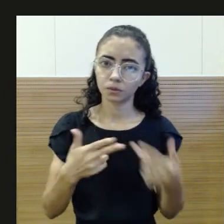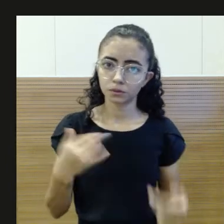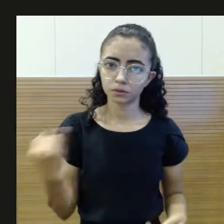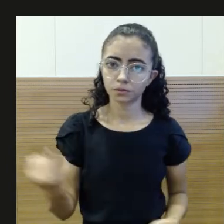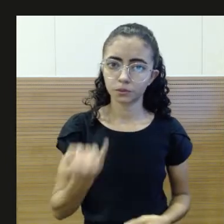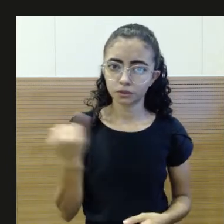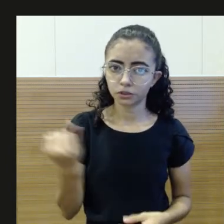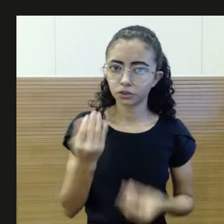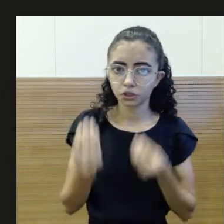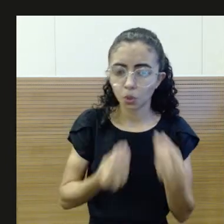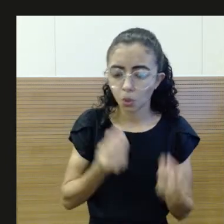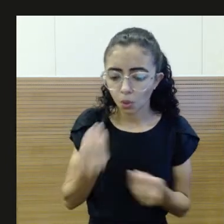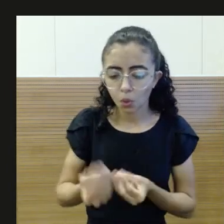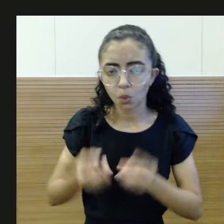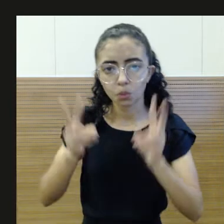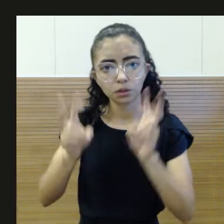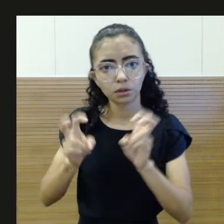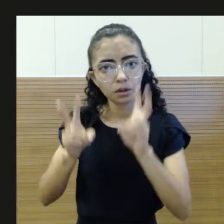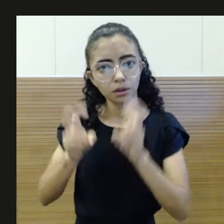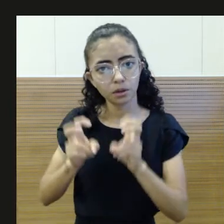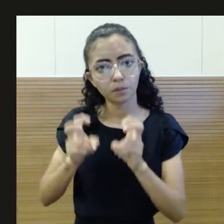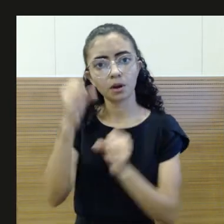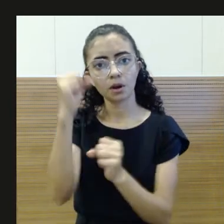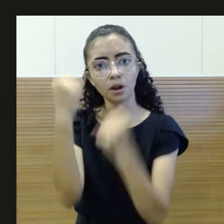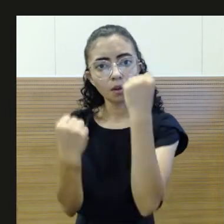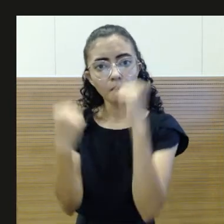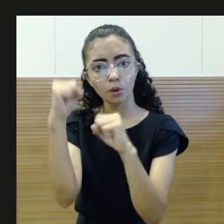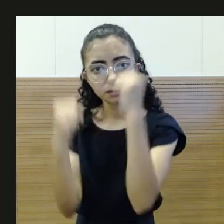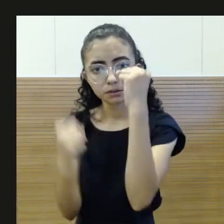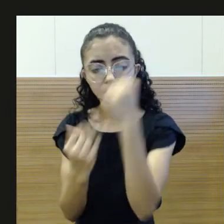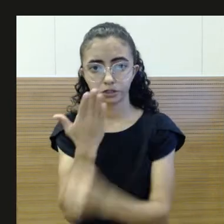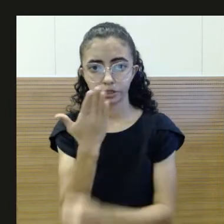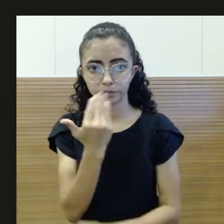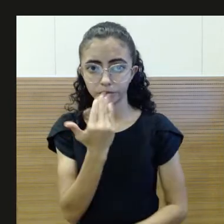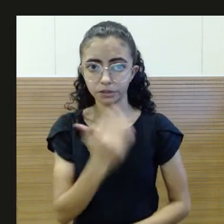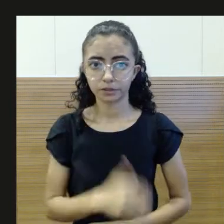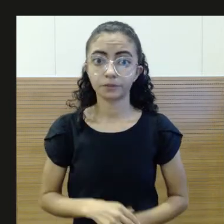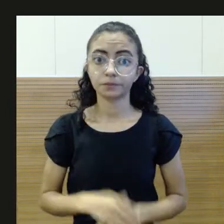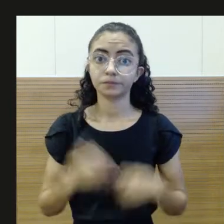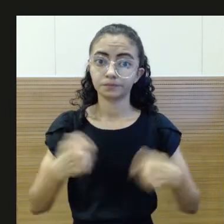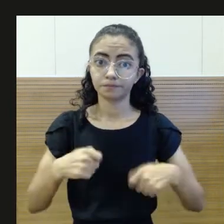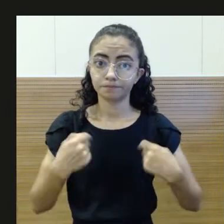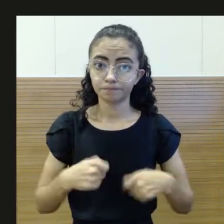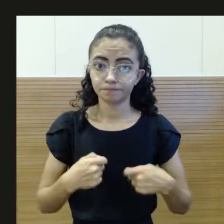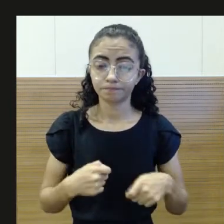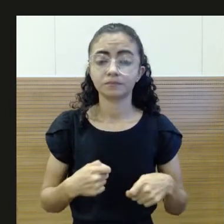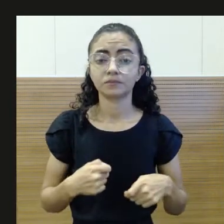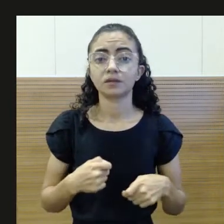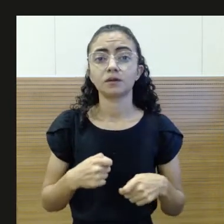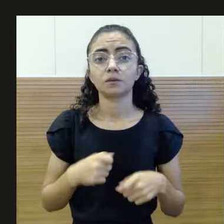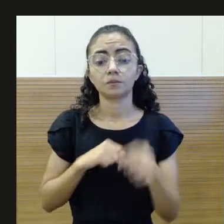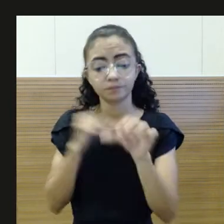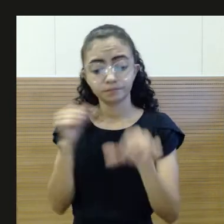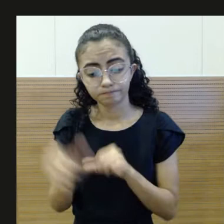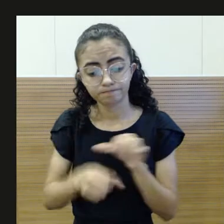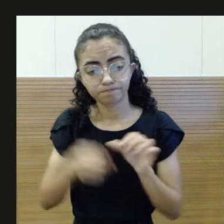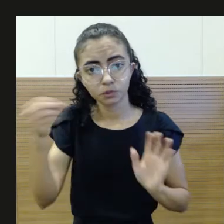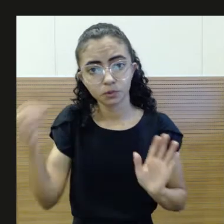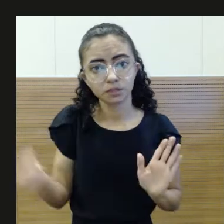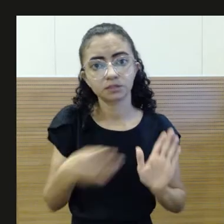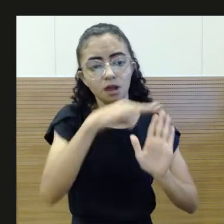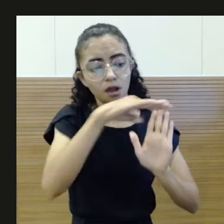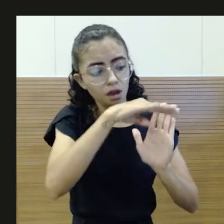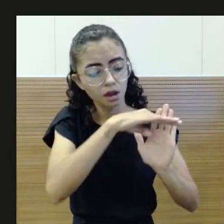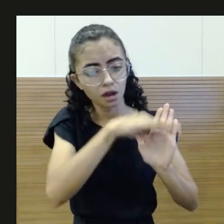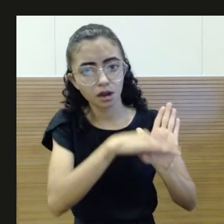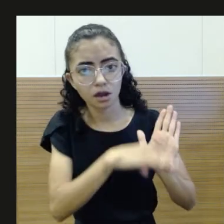main cause of death are the chronic diseases, are the non-communicable diseases. And when we look at the diseases that